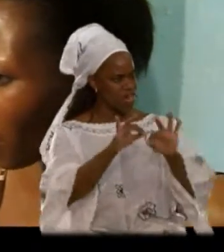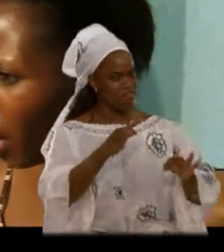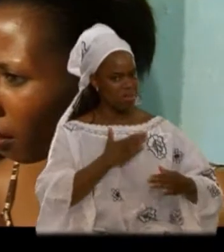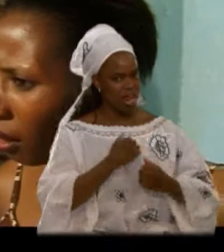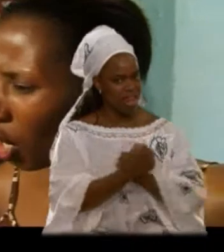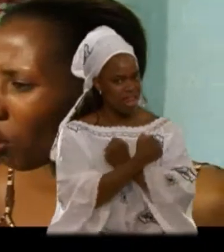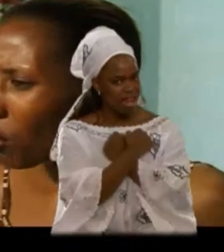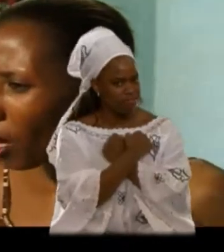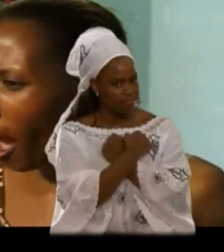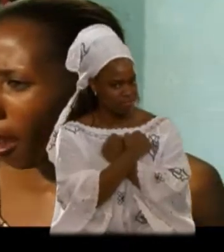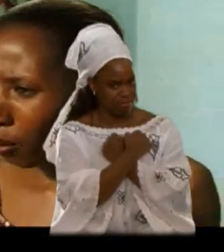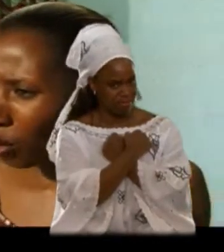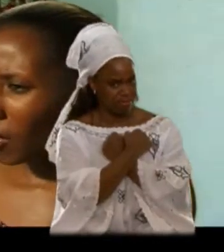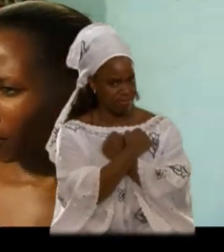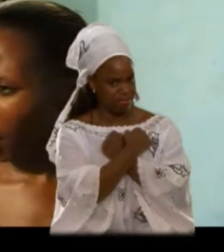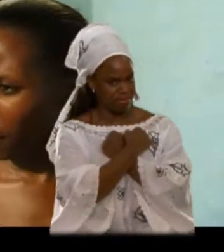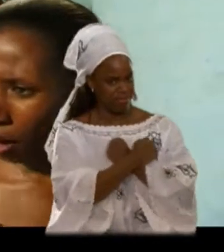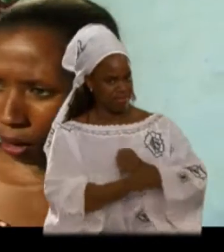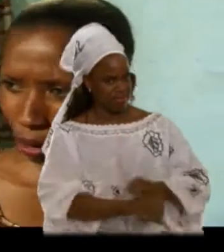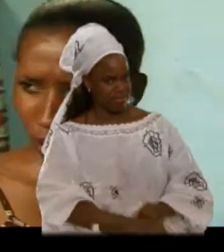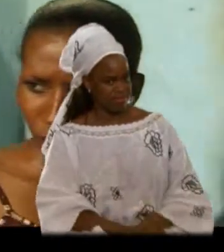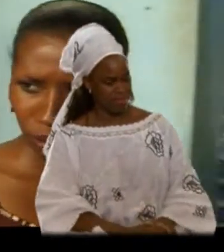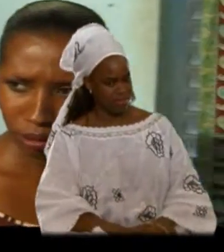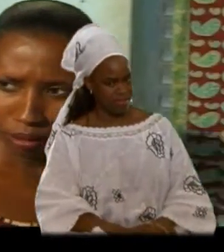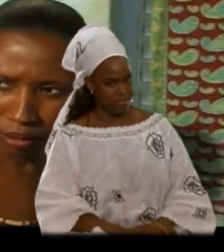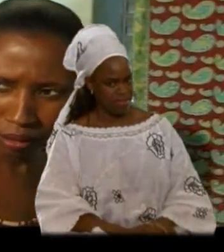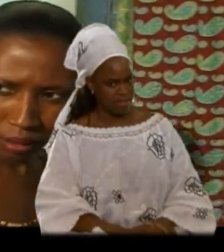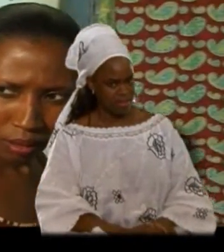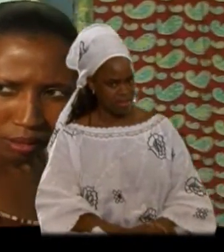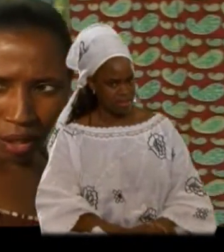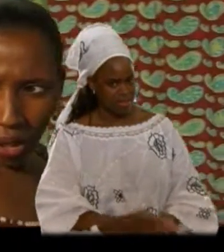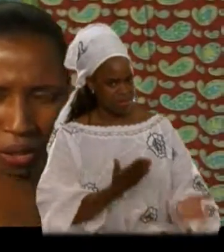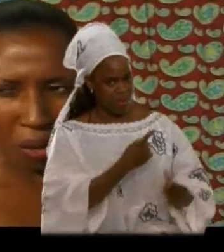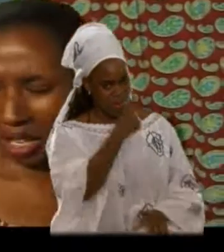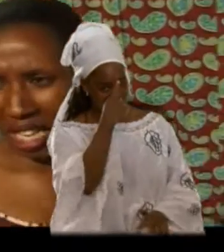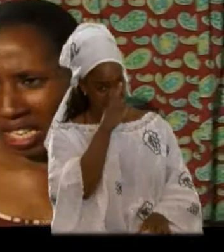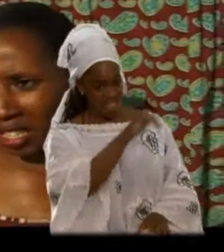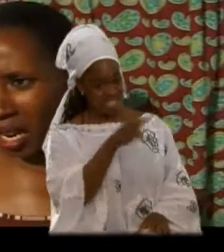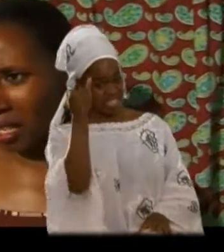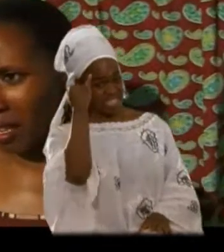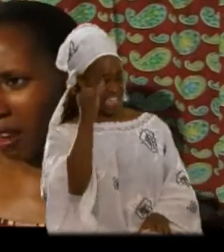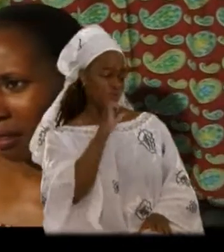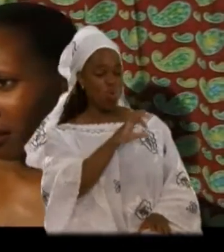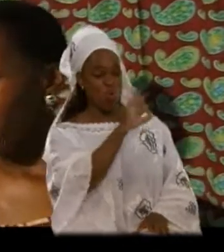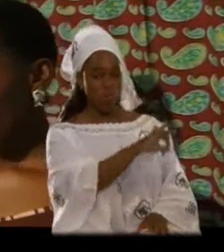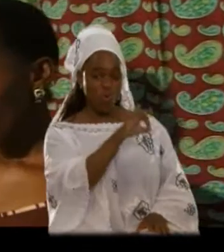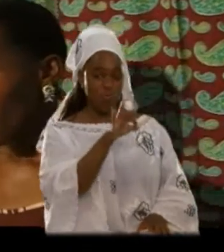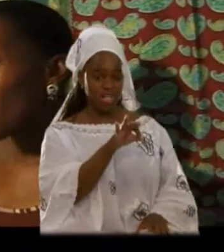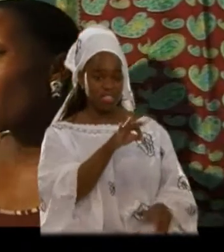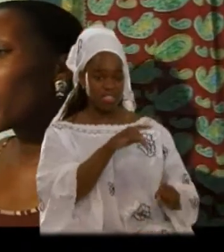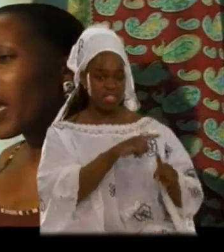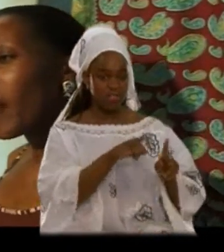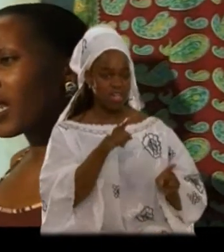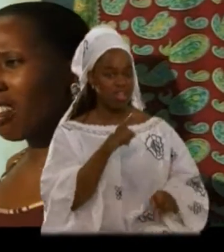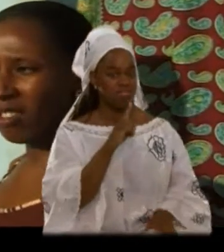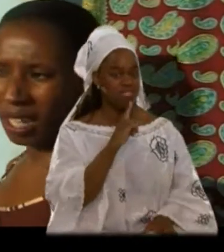combating AIDS and of showing the true value of my love. Maybe you think these ideas are old-fashioned. And